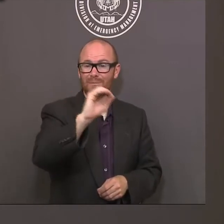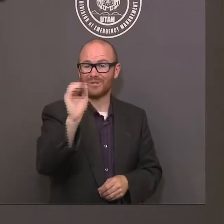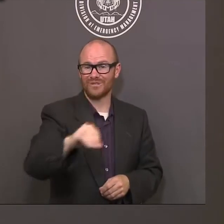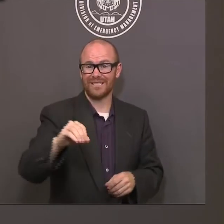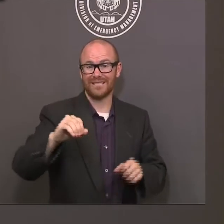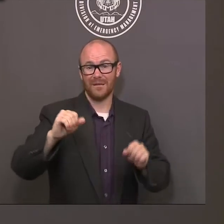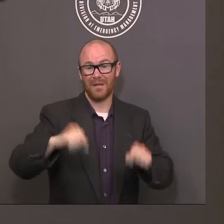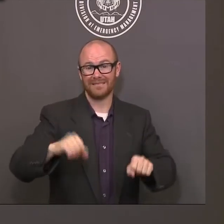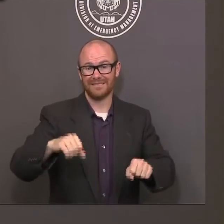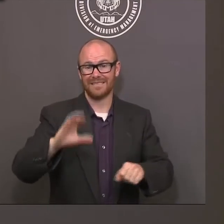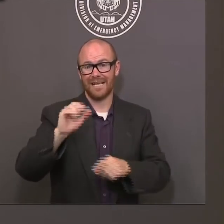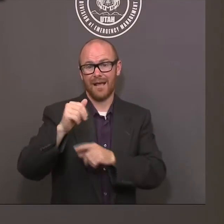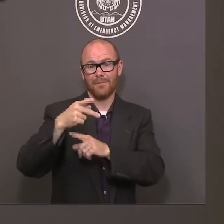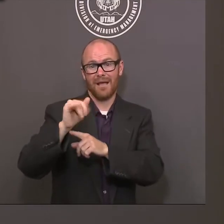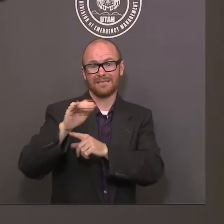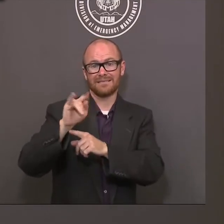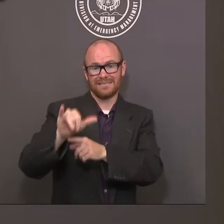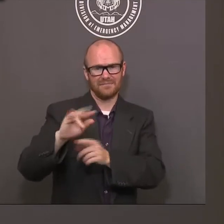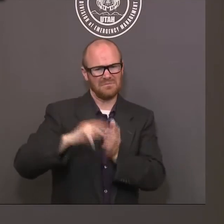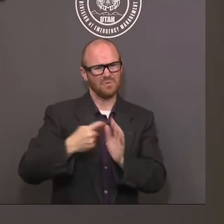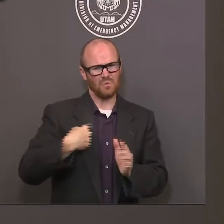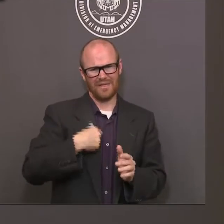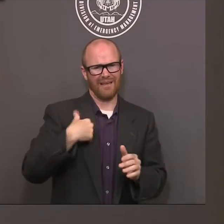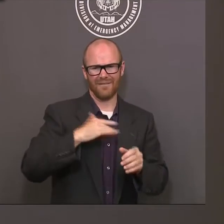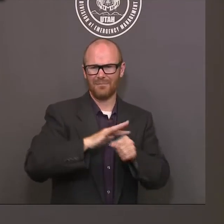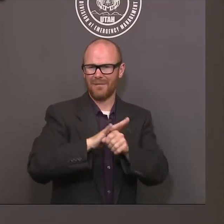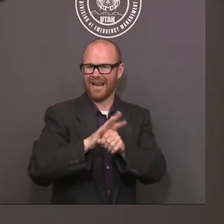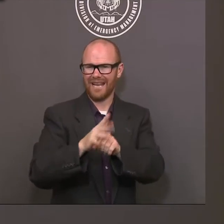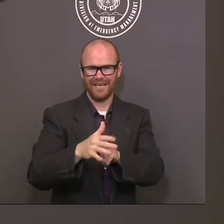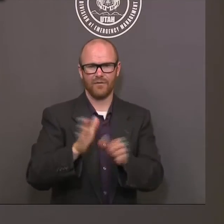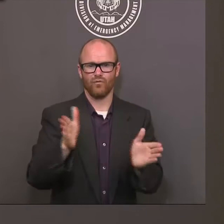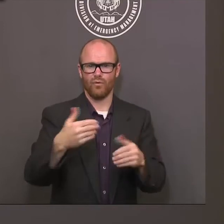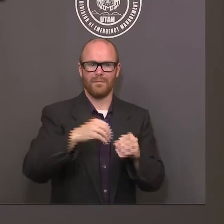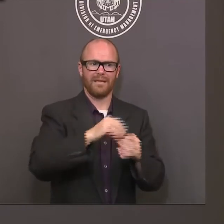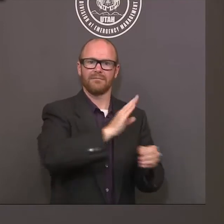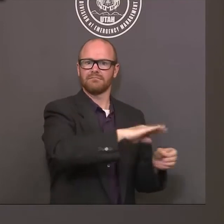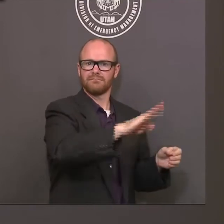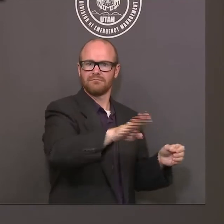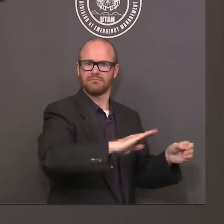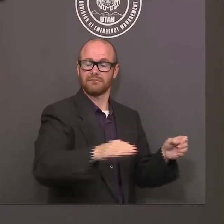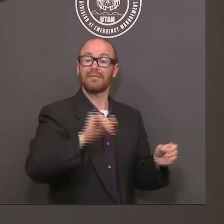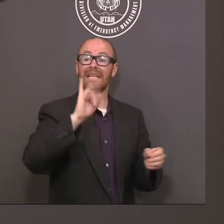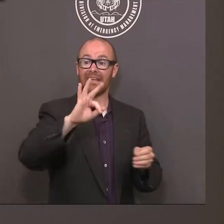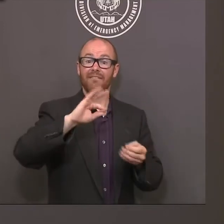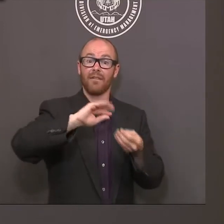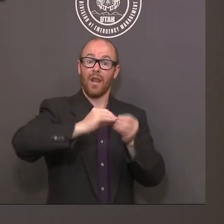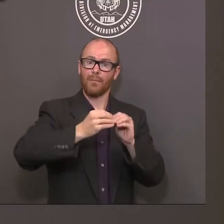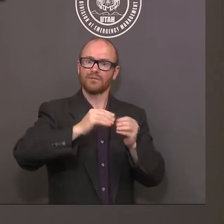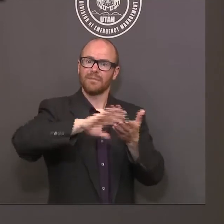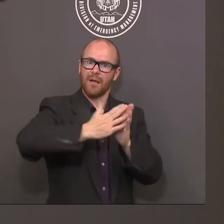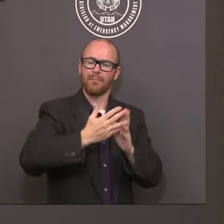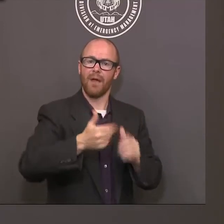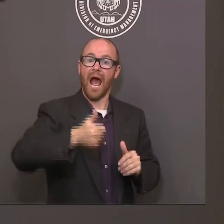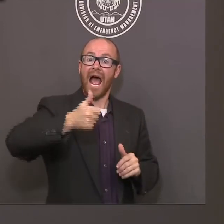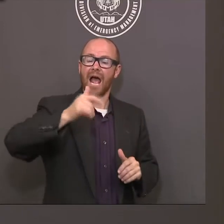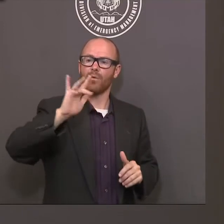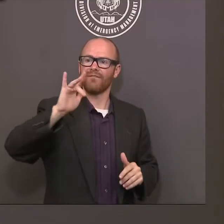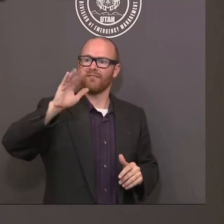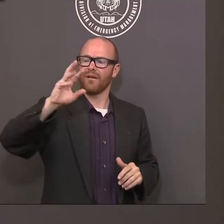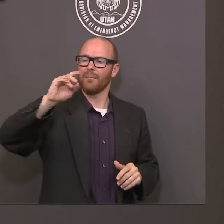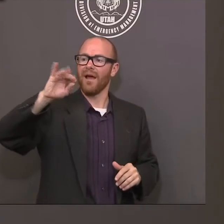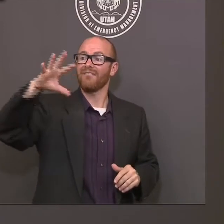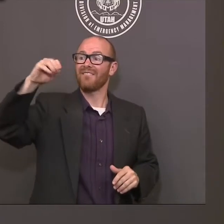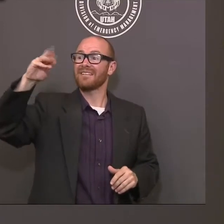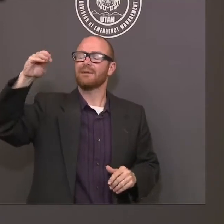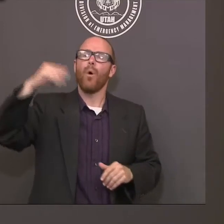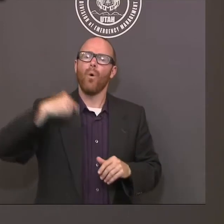the state. So we have capacity there. We are concerned with the rising rates. If that translates into more hospitalization, we've got to be careful